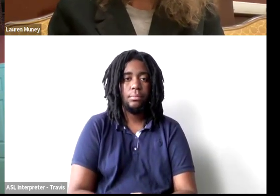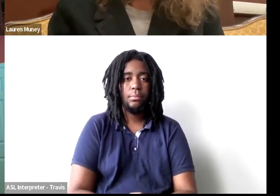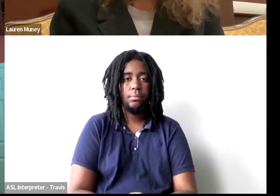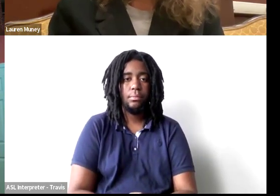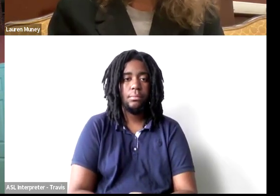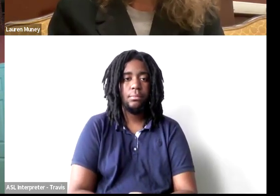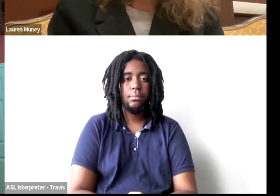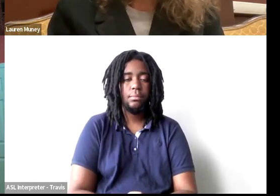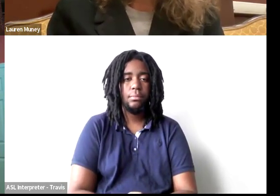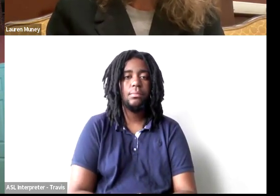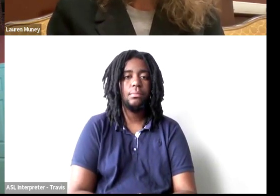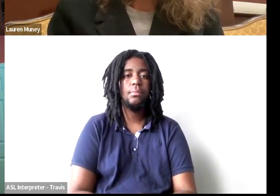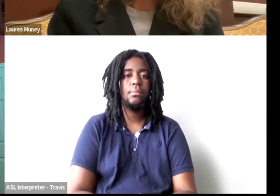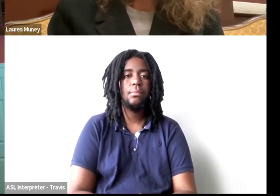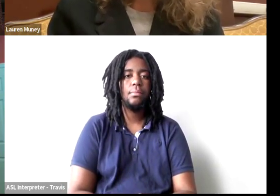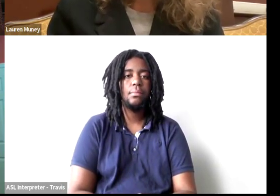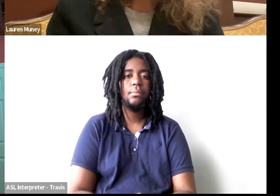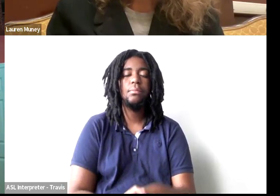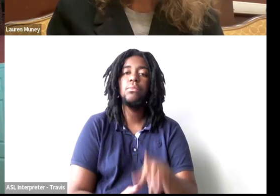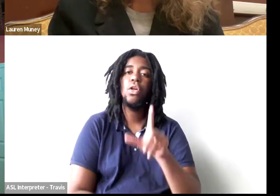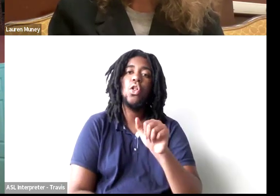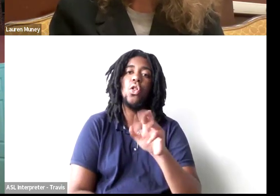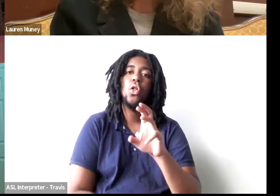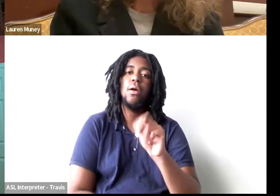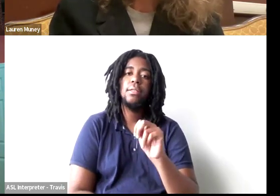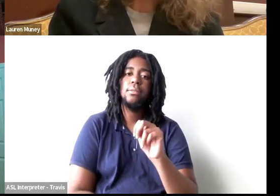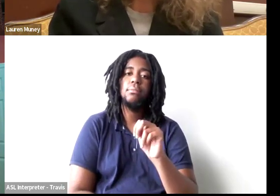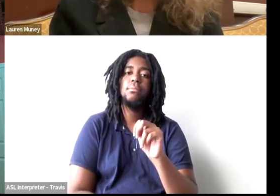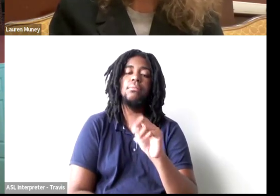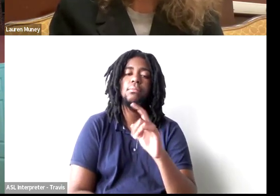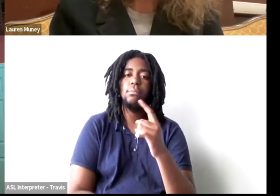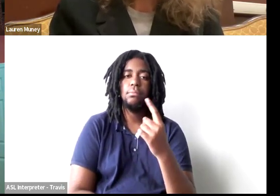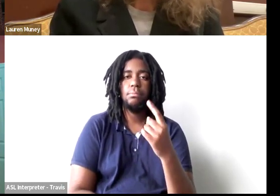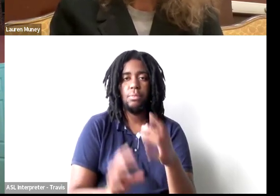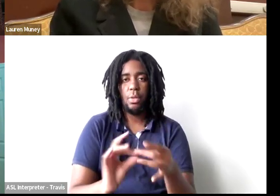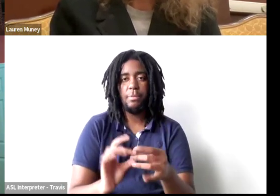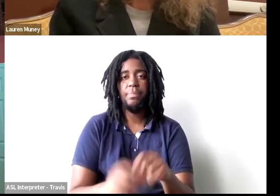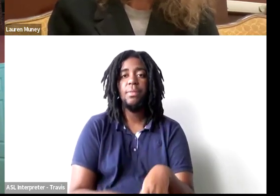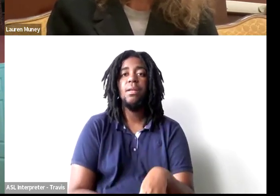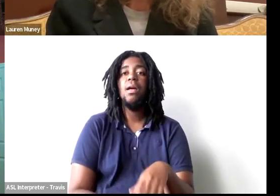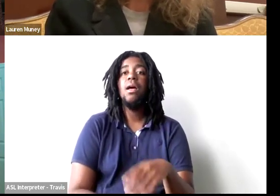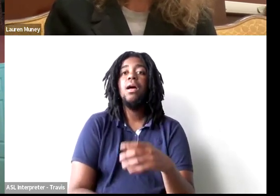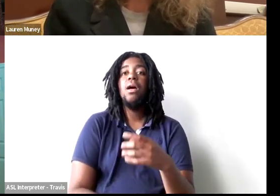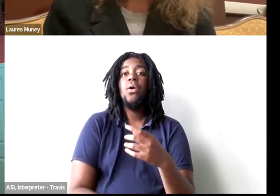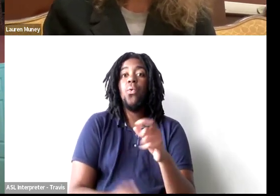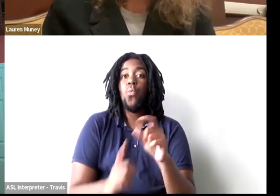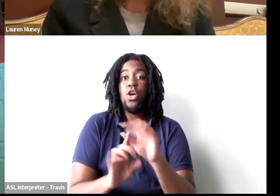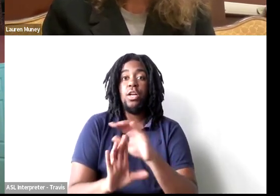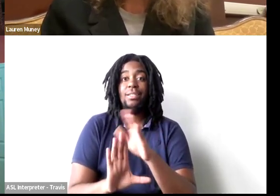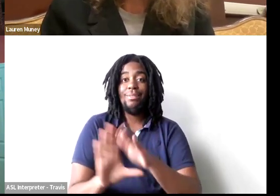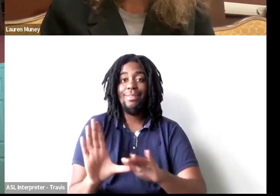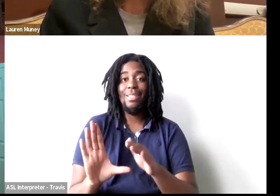Just to add a little bit, Dean, sometimes the word likeness is used as a